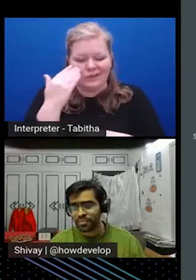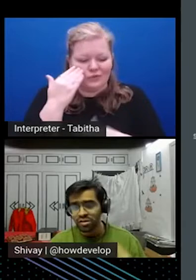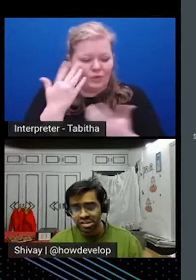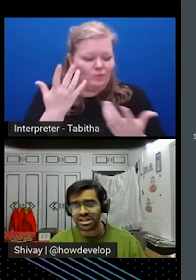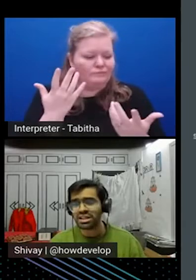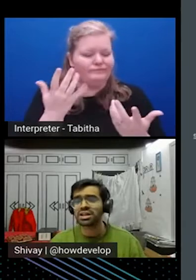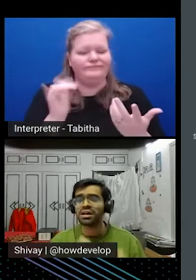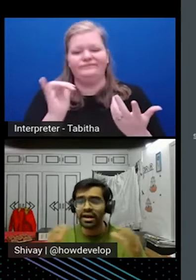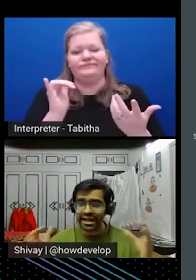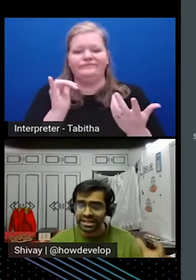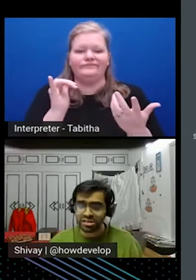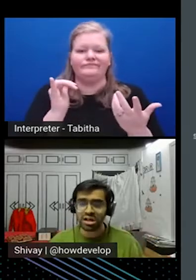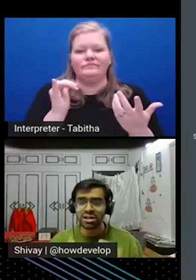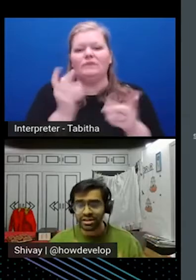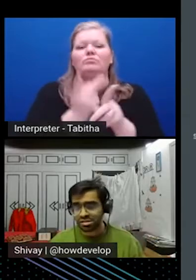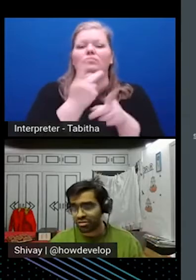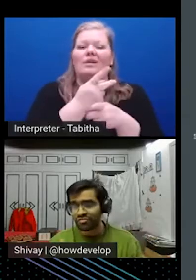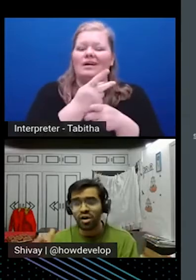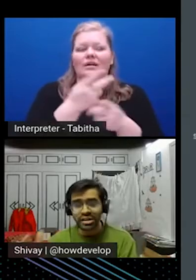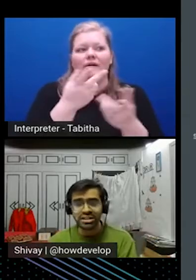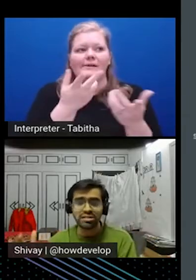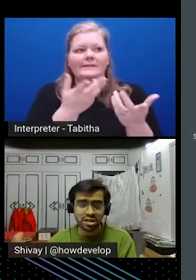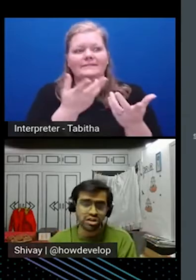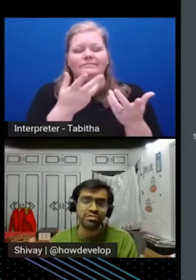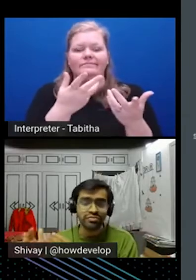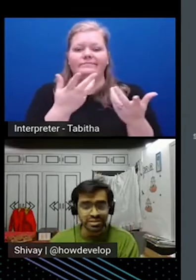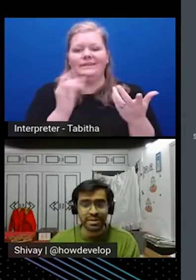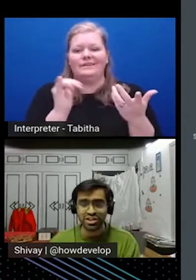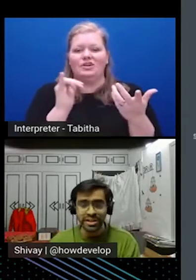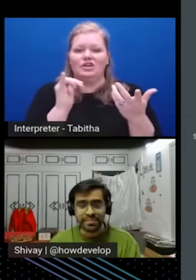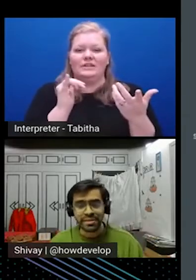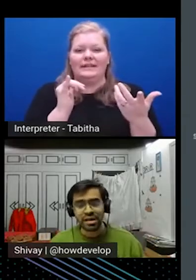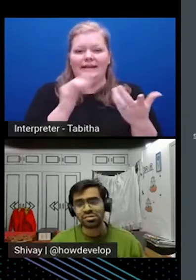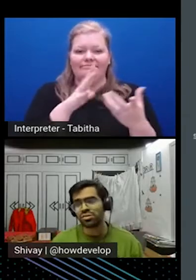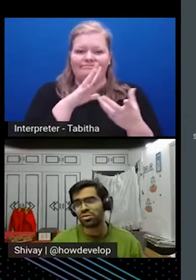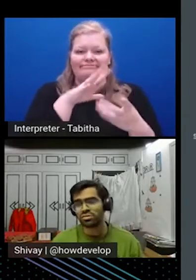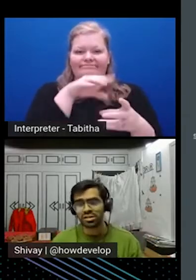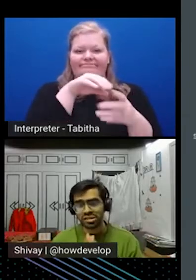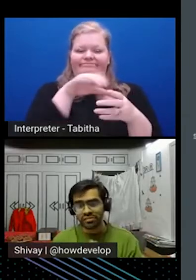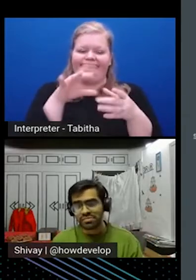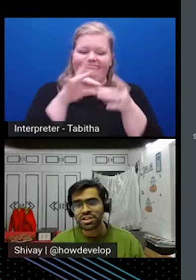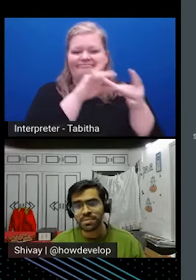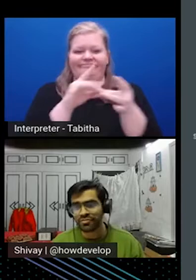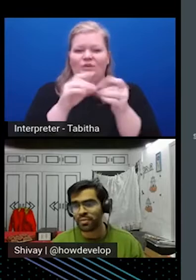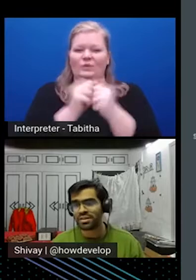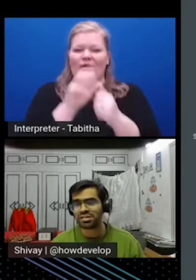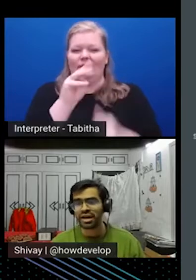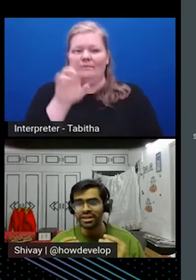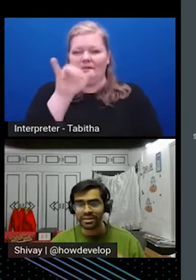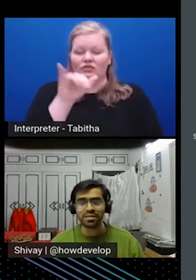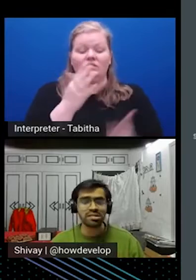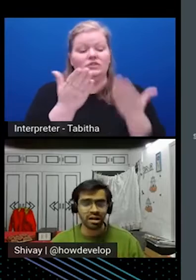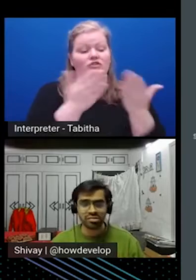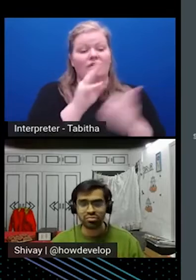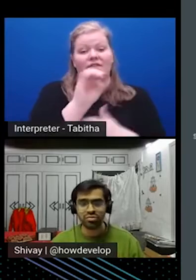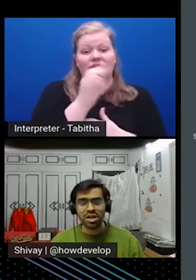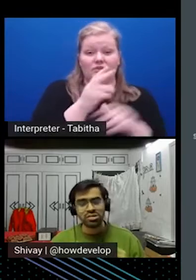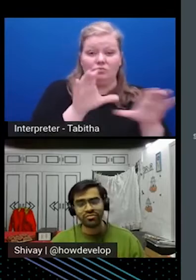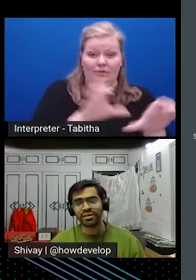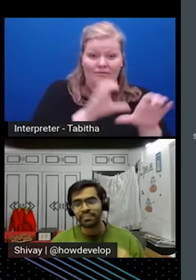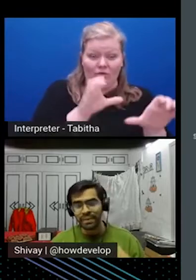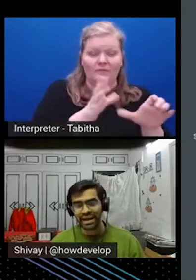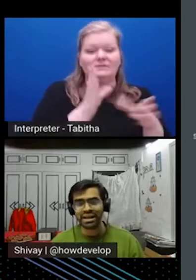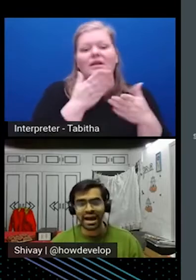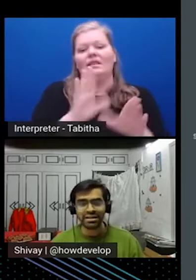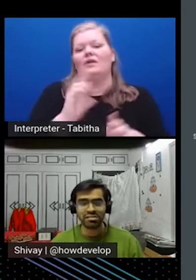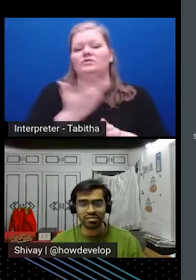of projects that are in sort of work in conjunction with Meshery. So the service mesh performance enables us to sort